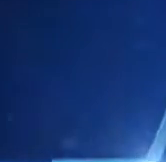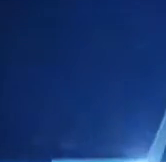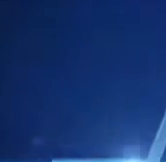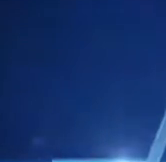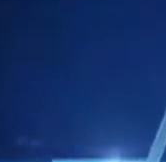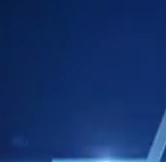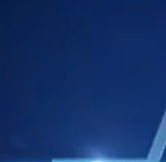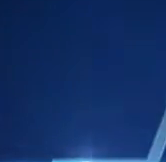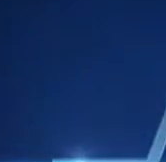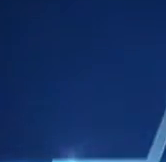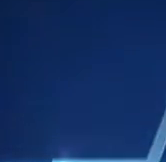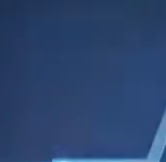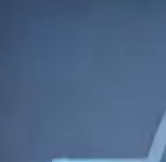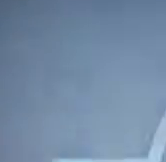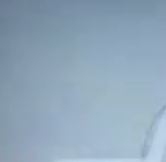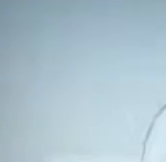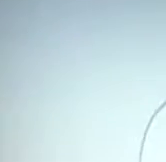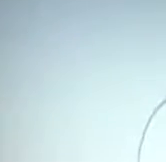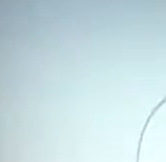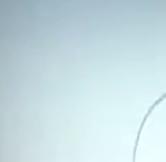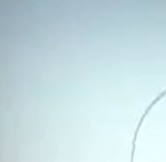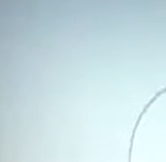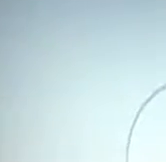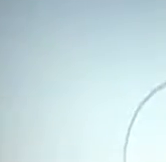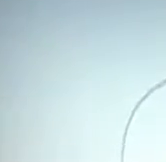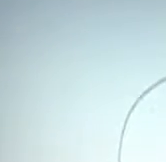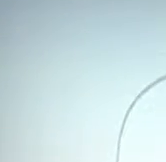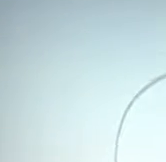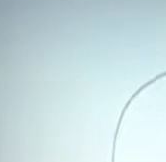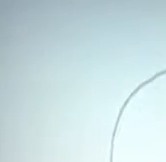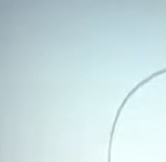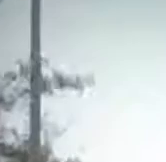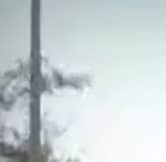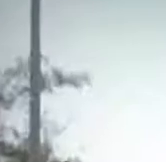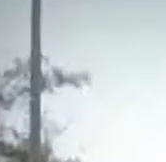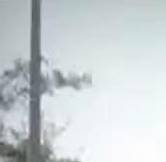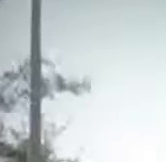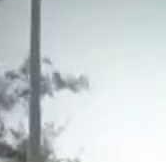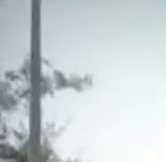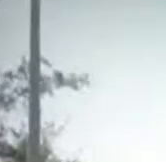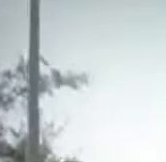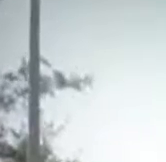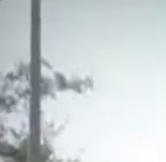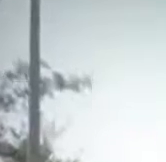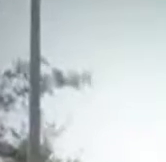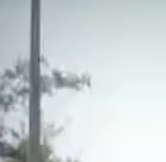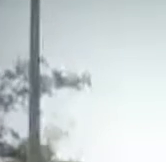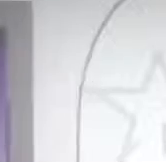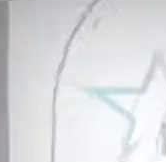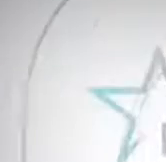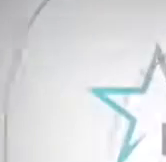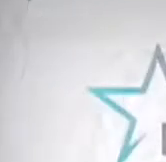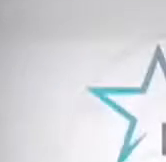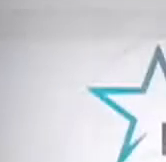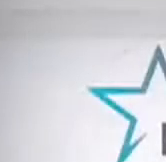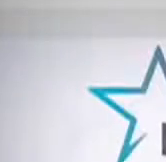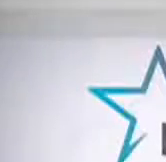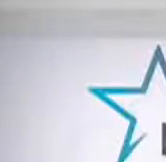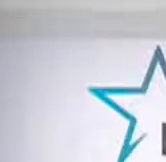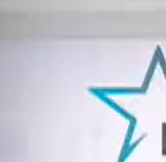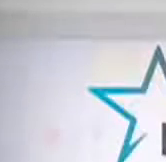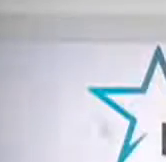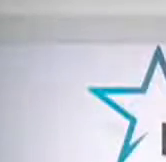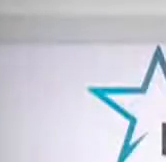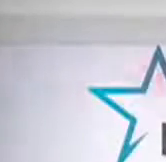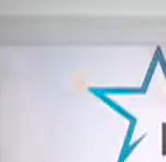premier out-of-home media provider. Their digital billboards are perfectly located on prime advertising real